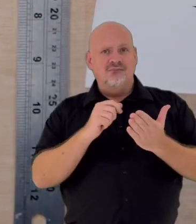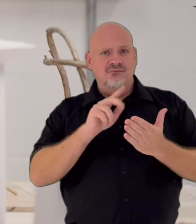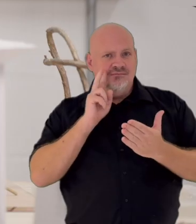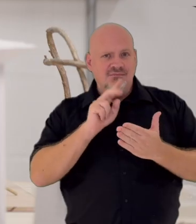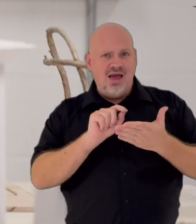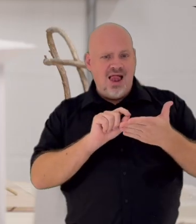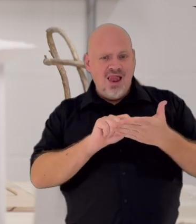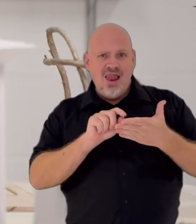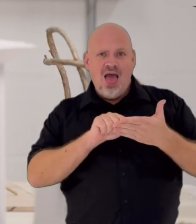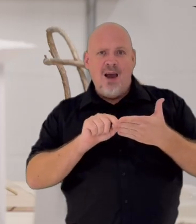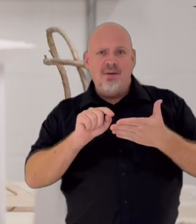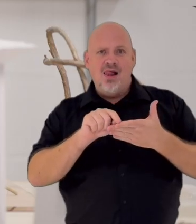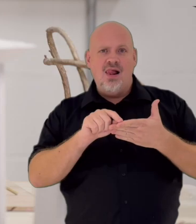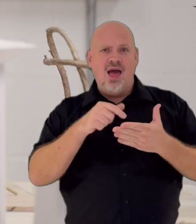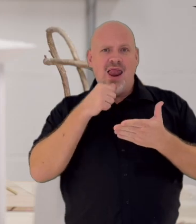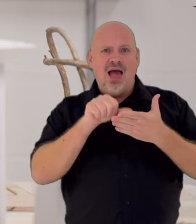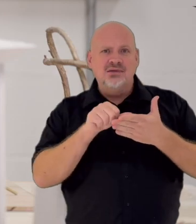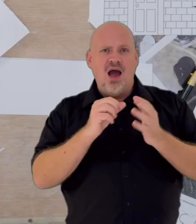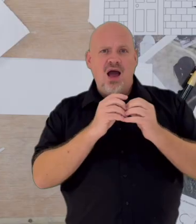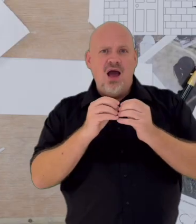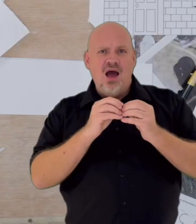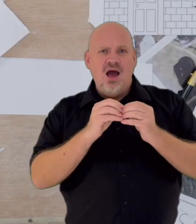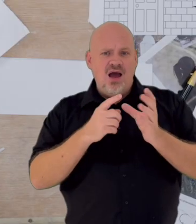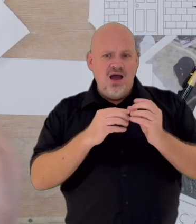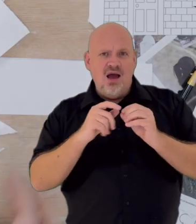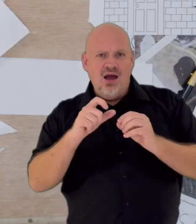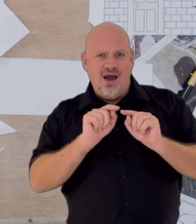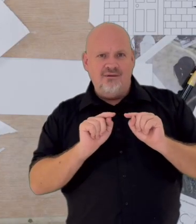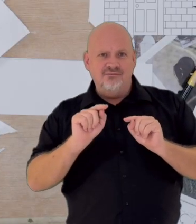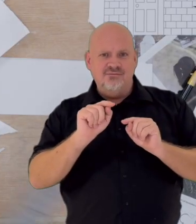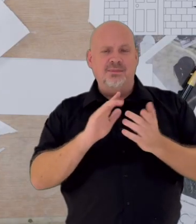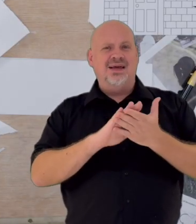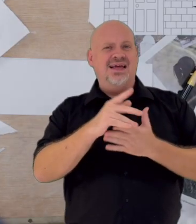with the corresponding letter, so it's easy to put together.